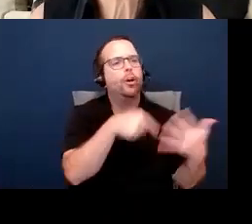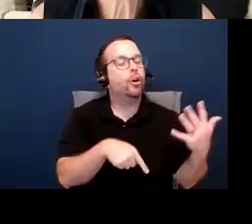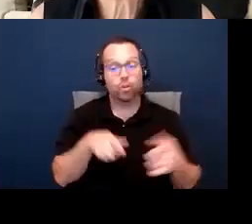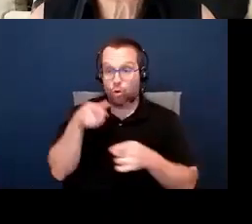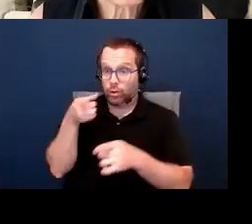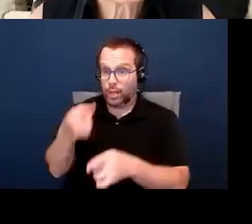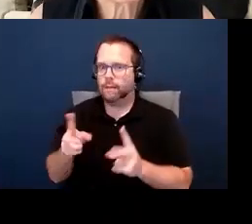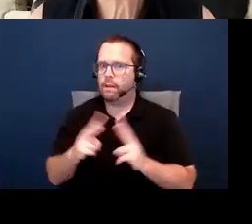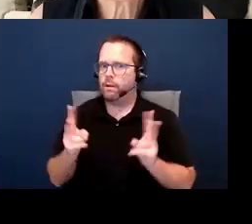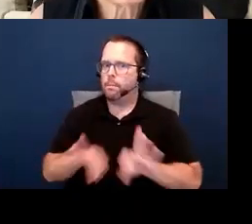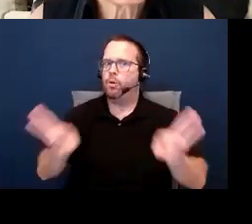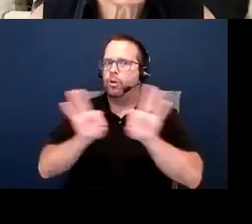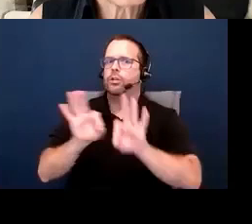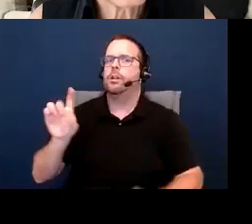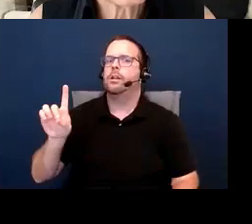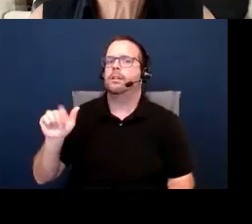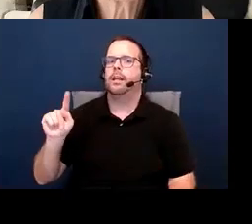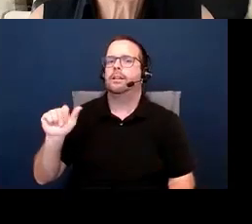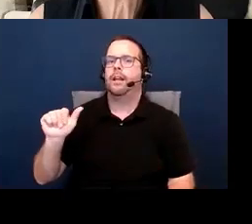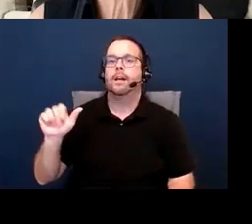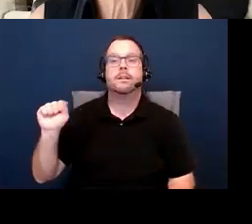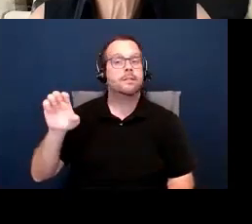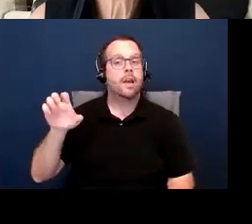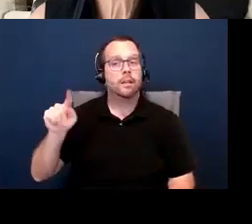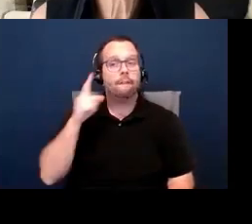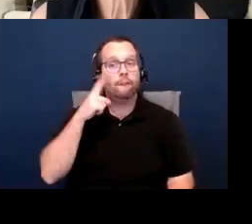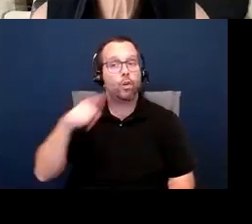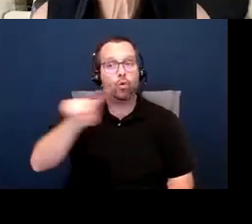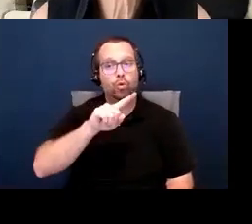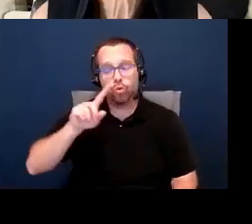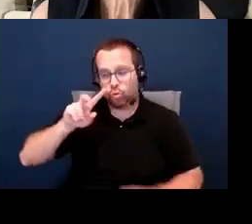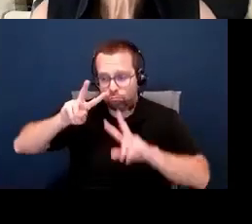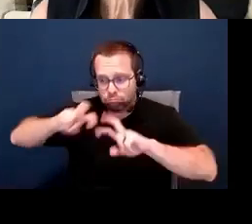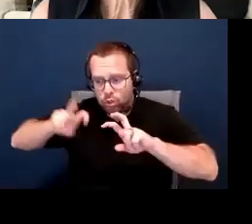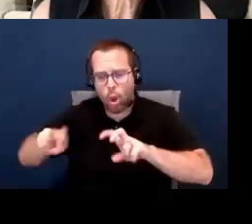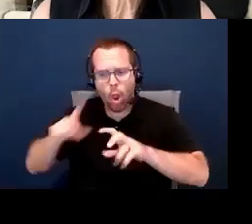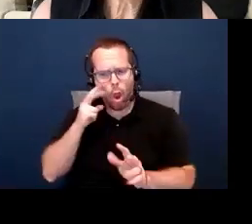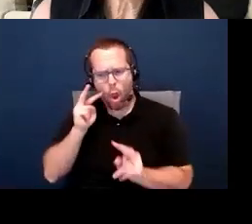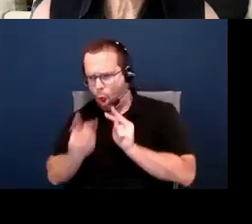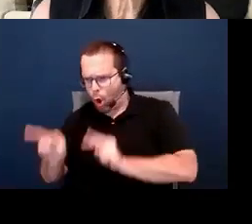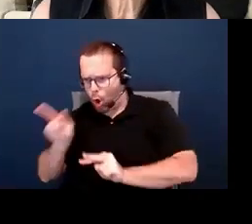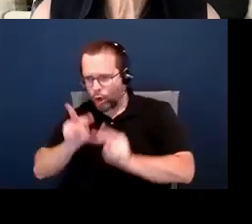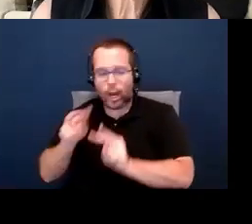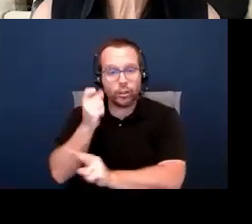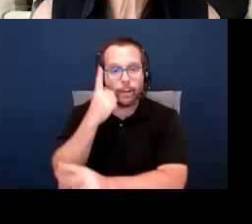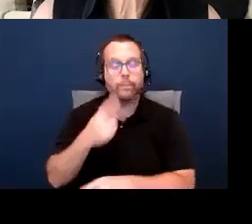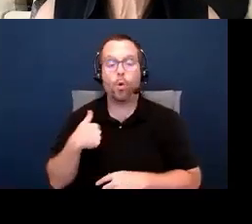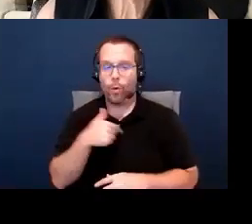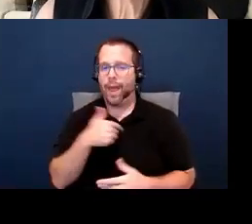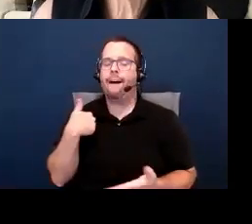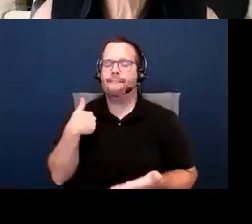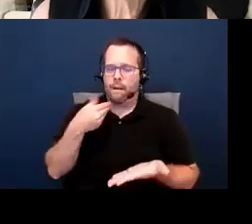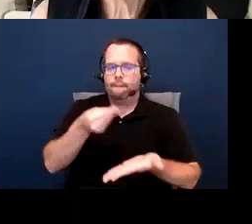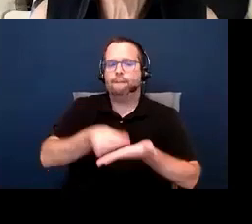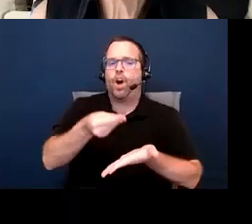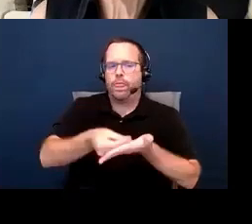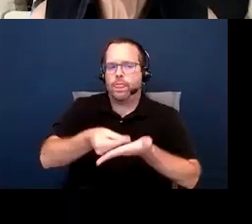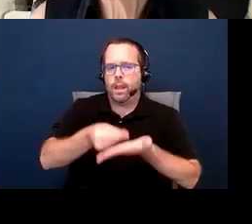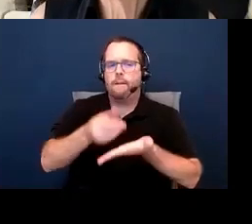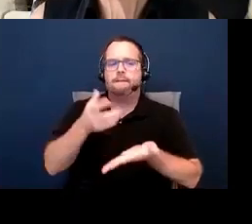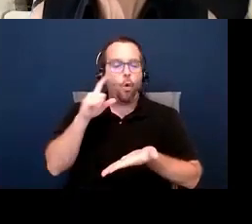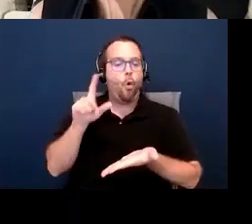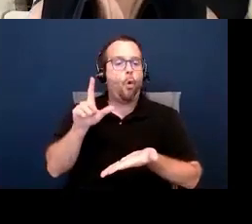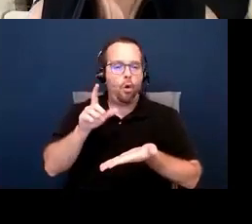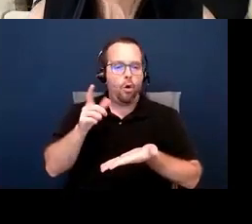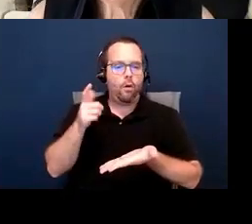set to look at and to understand. And we have done some funding of proposals that have used that data